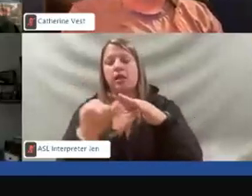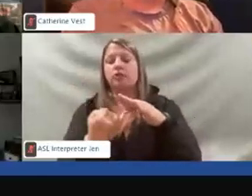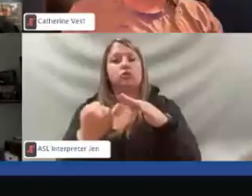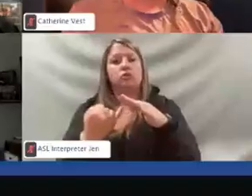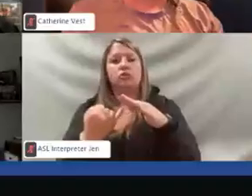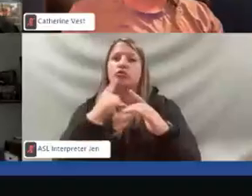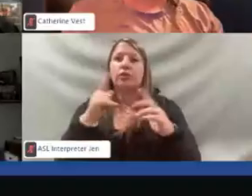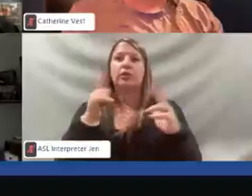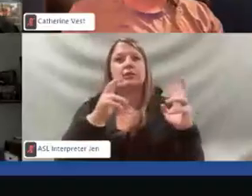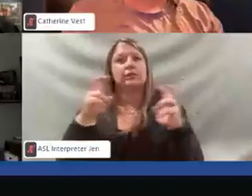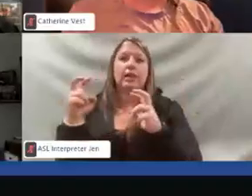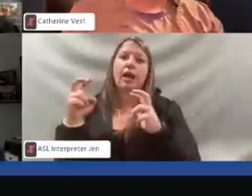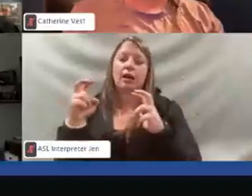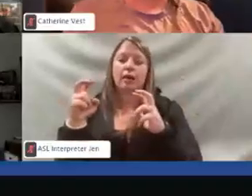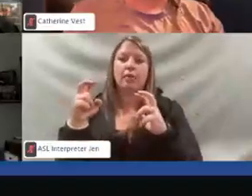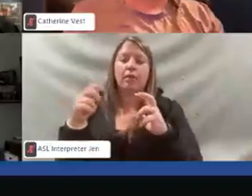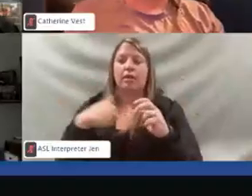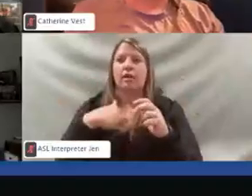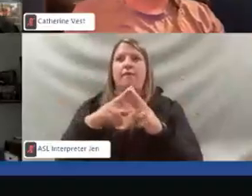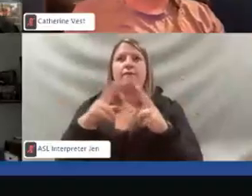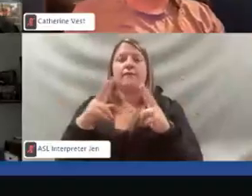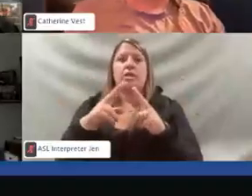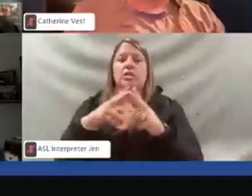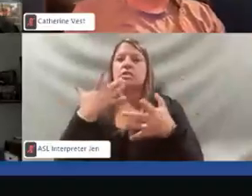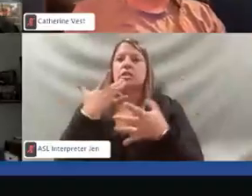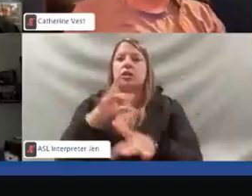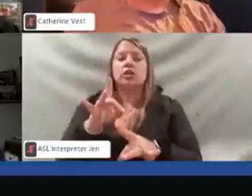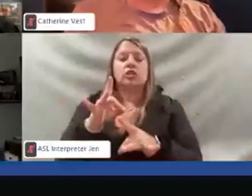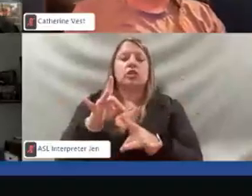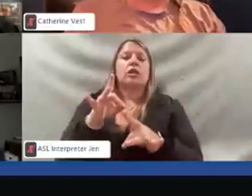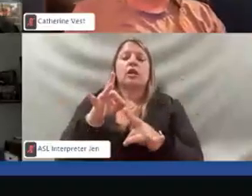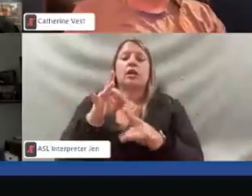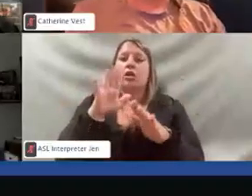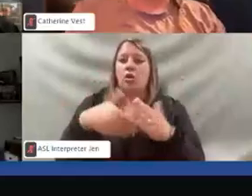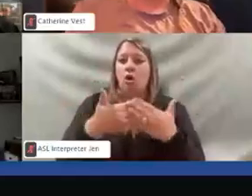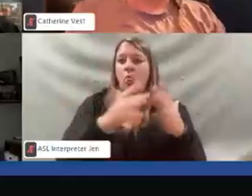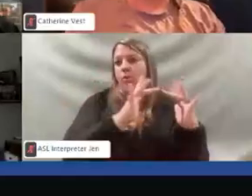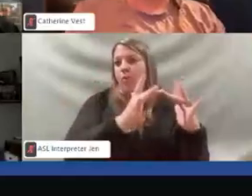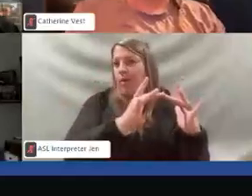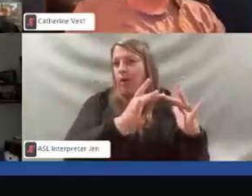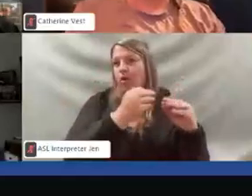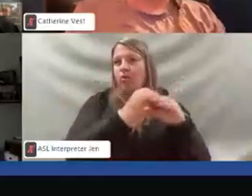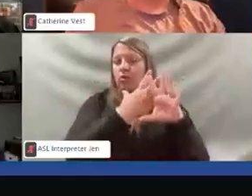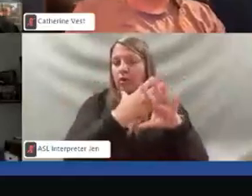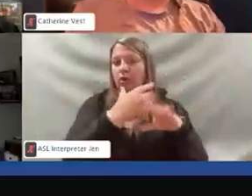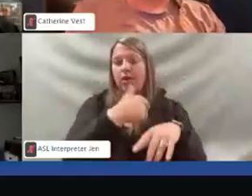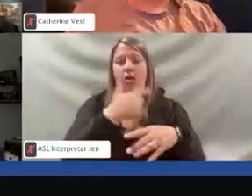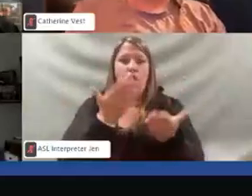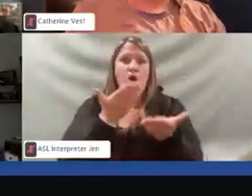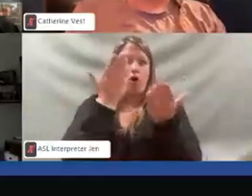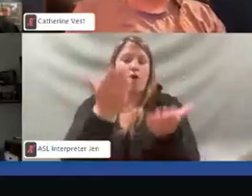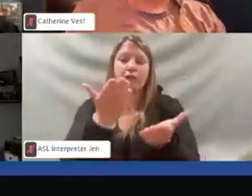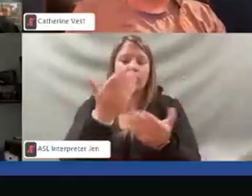a topic that I have become very interested in. And from all of the webinars that are offered, I believe